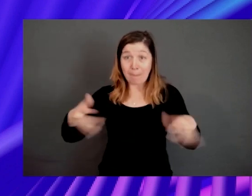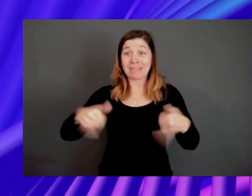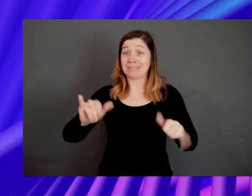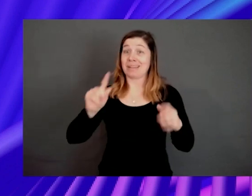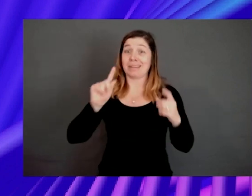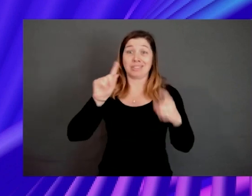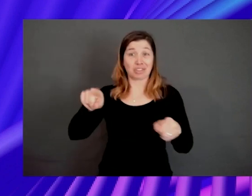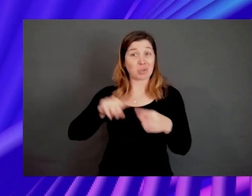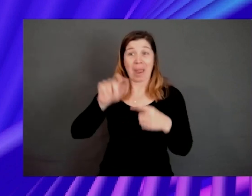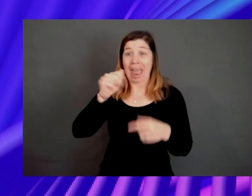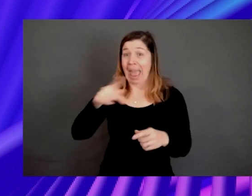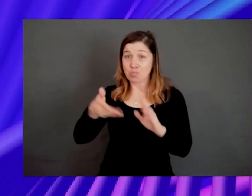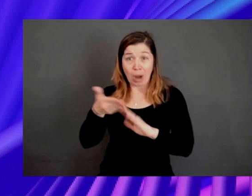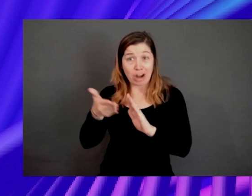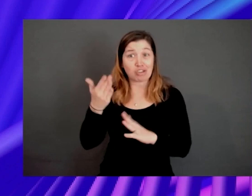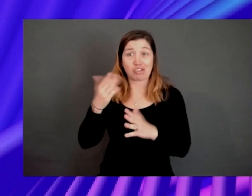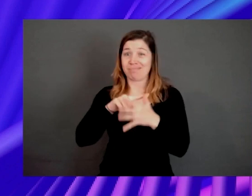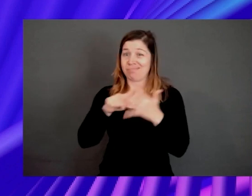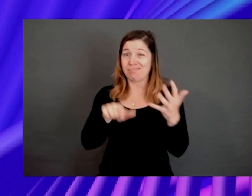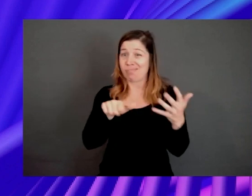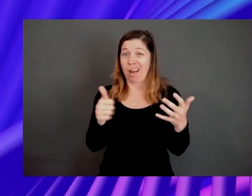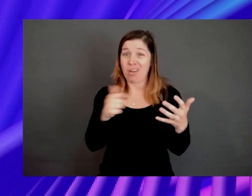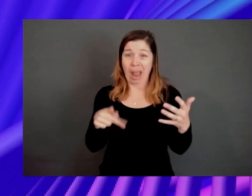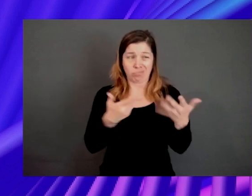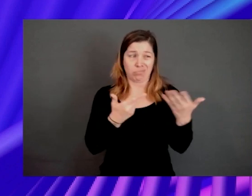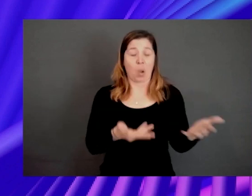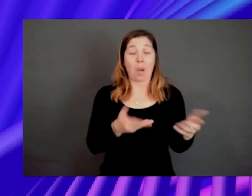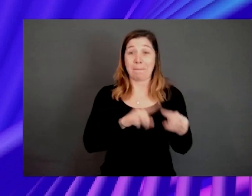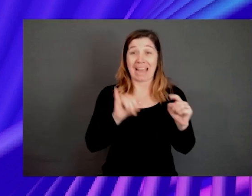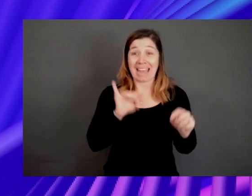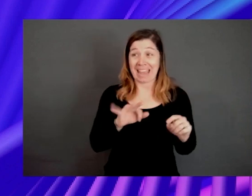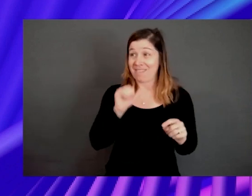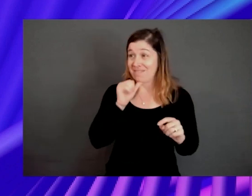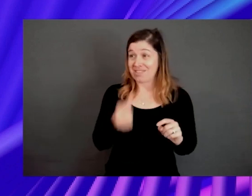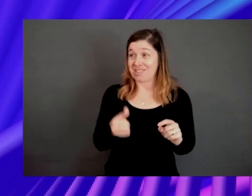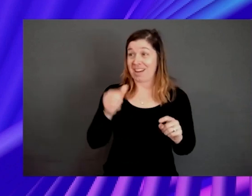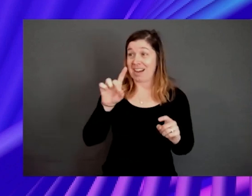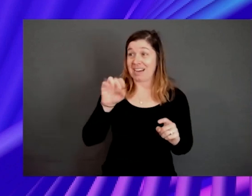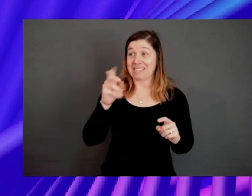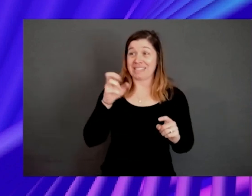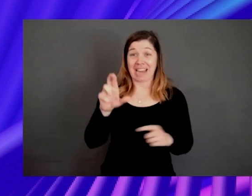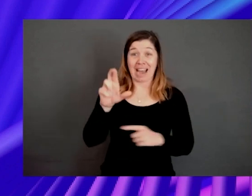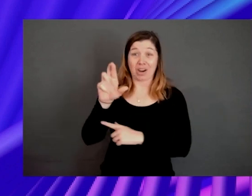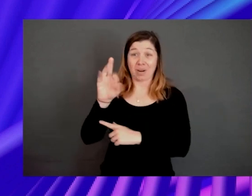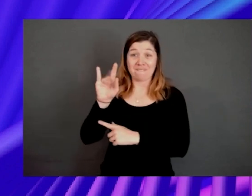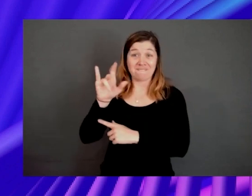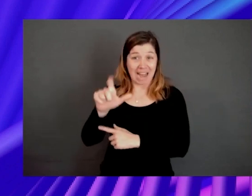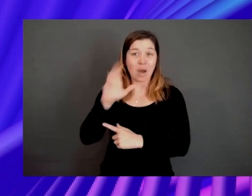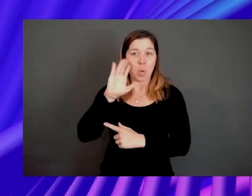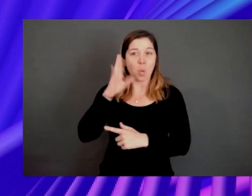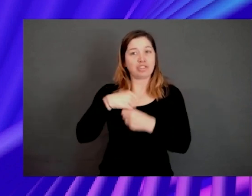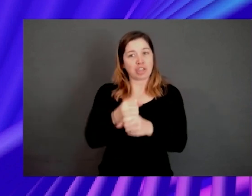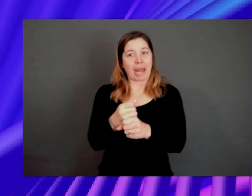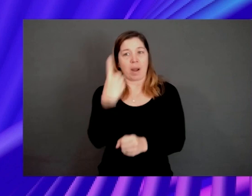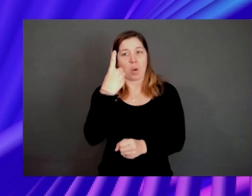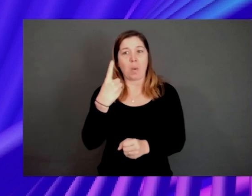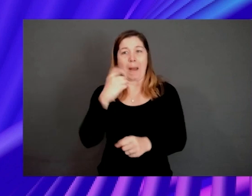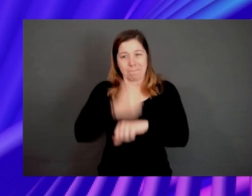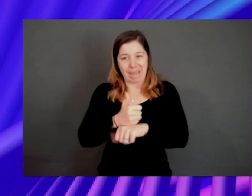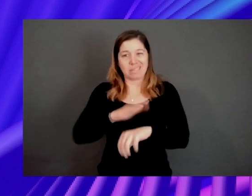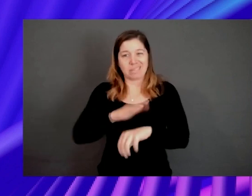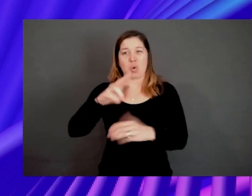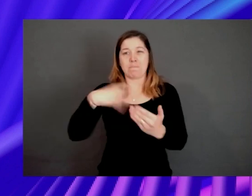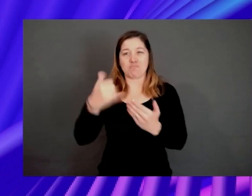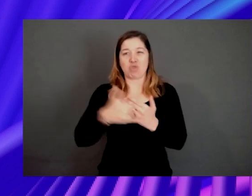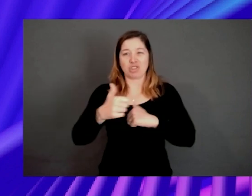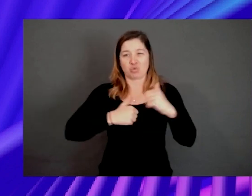AppRunner. And if there's not a Docker file, we will then generate one for you based off your project structure for you. There are some